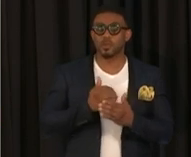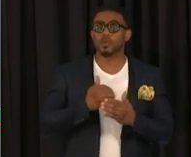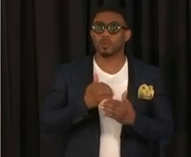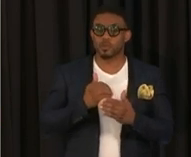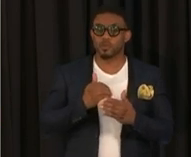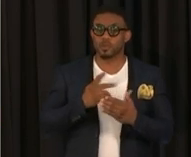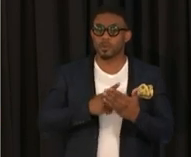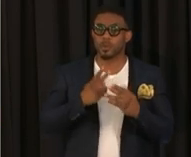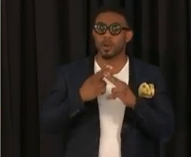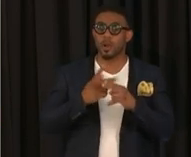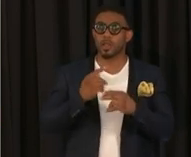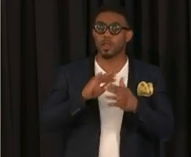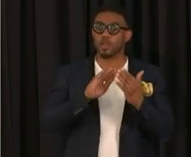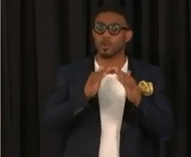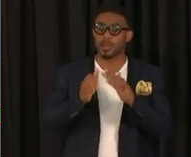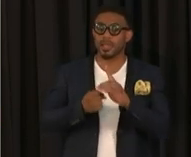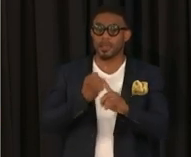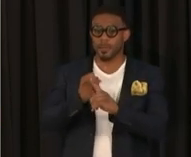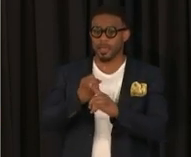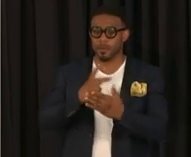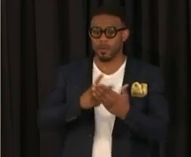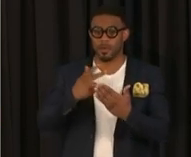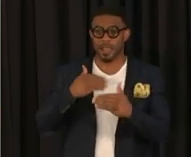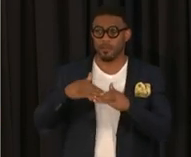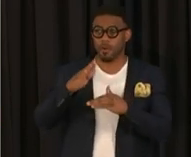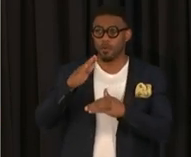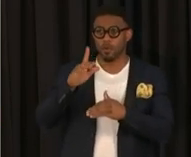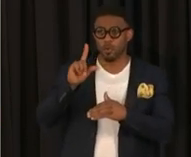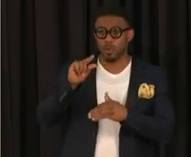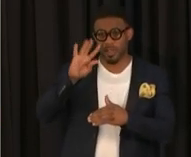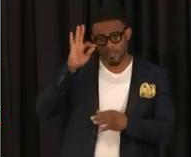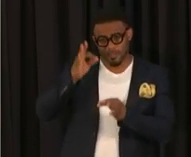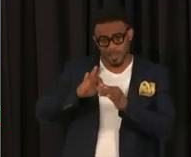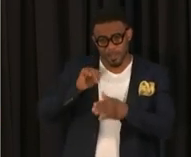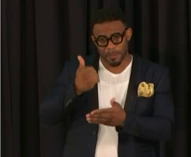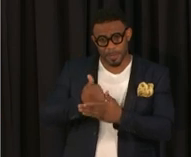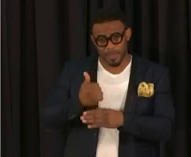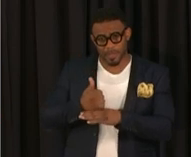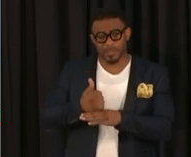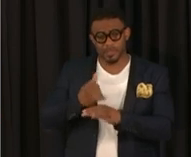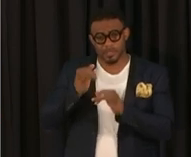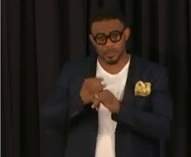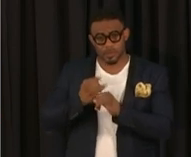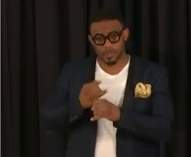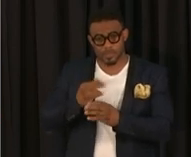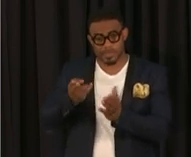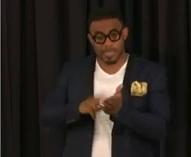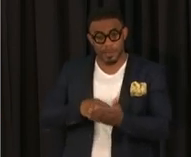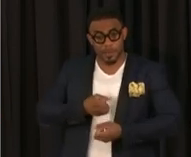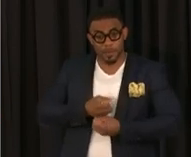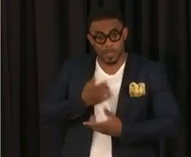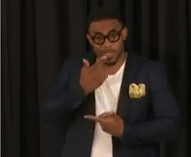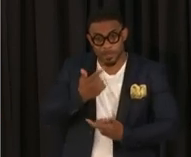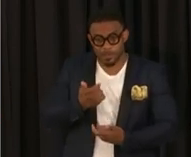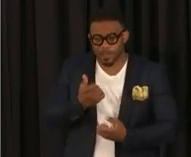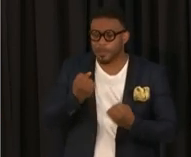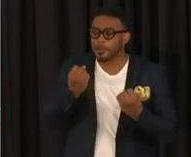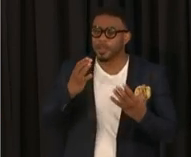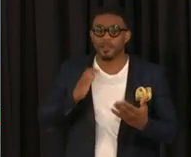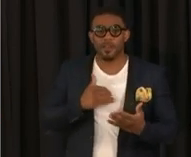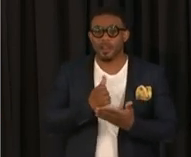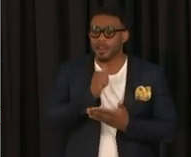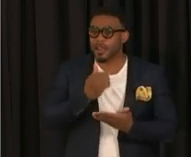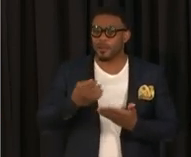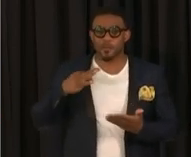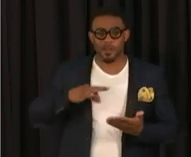called the Community Impact Initiative. And already we've had over 20 faith-based institutions sign up and express an interest. So many